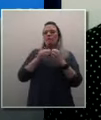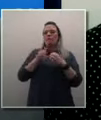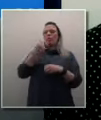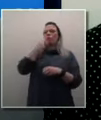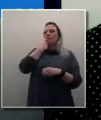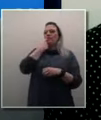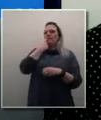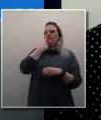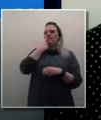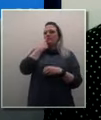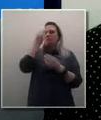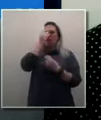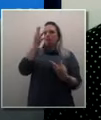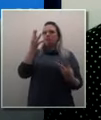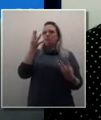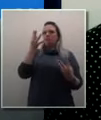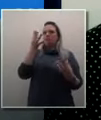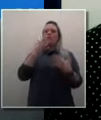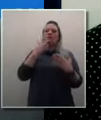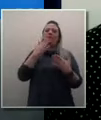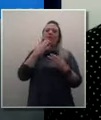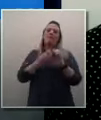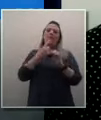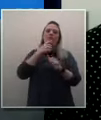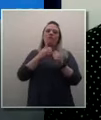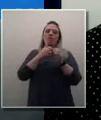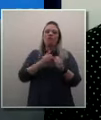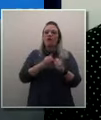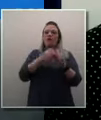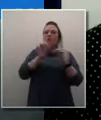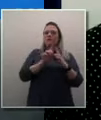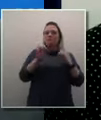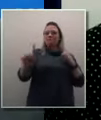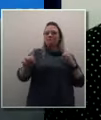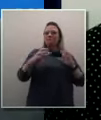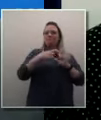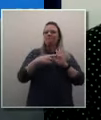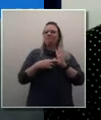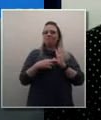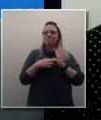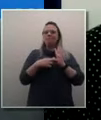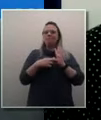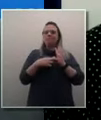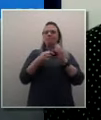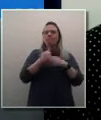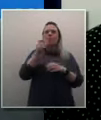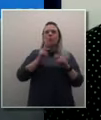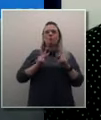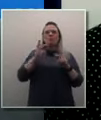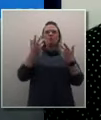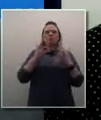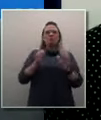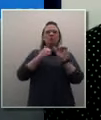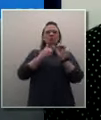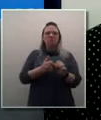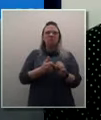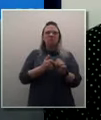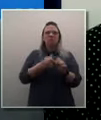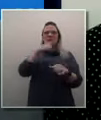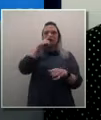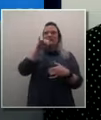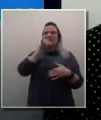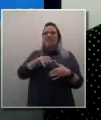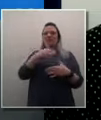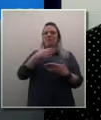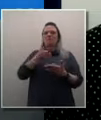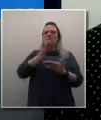I certainly thank everyone for following the social distancing guidelines. Most people have, and as a result, we've been able to stop